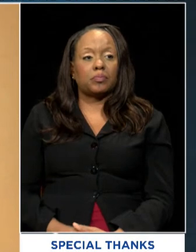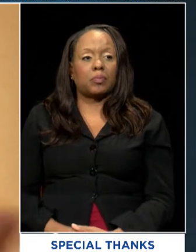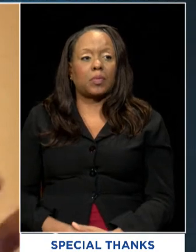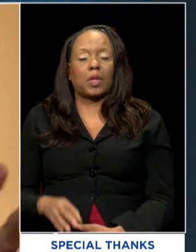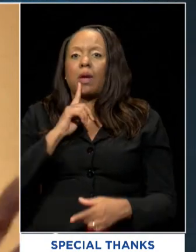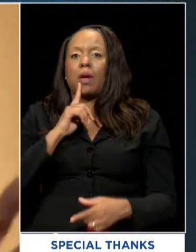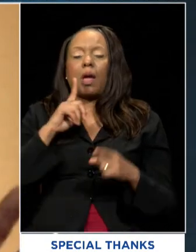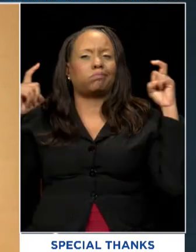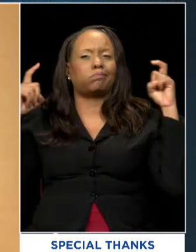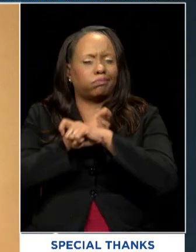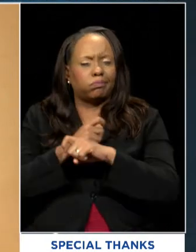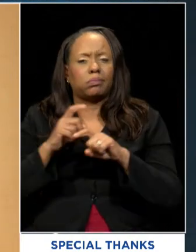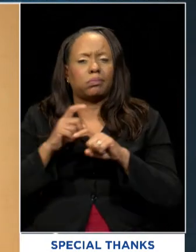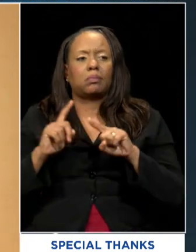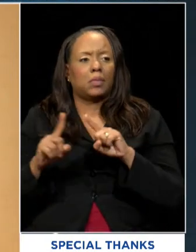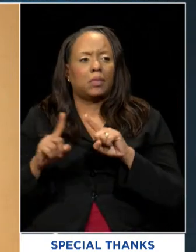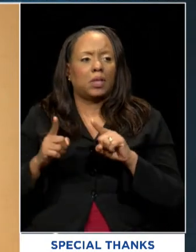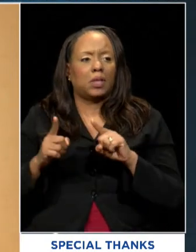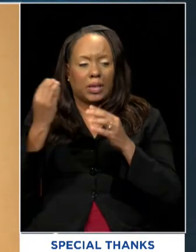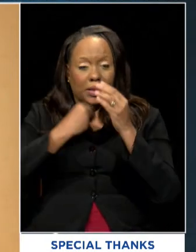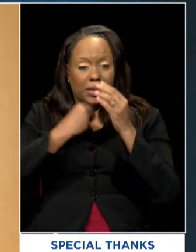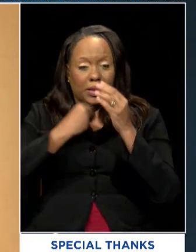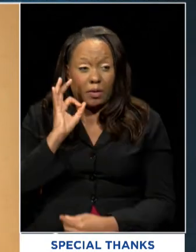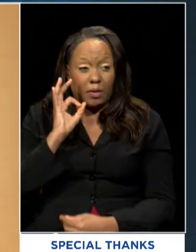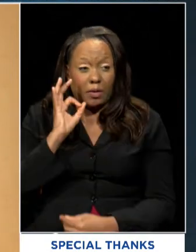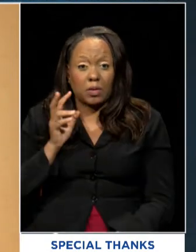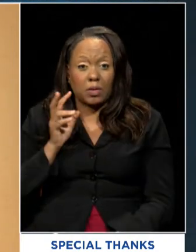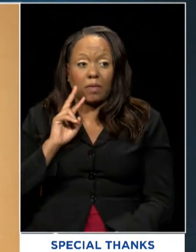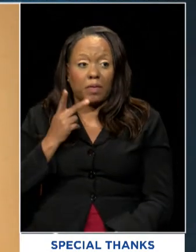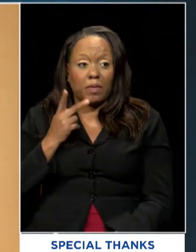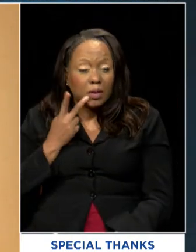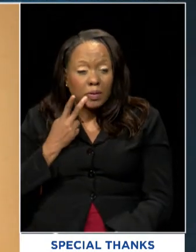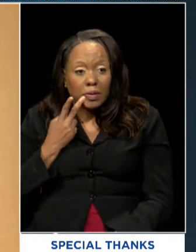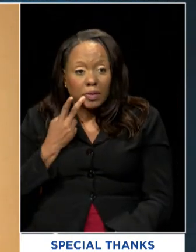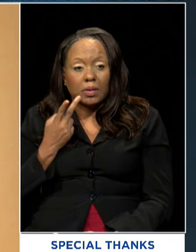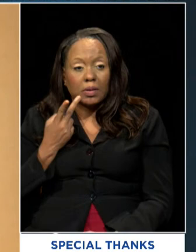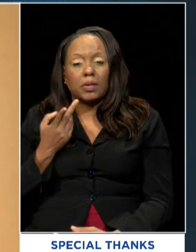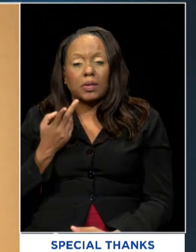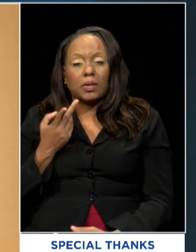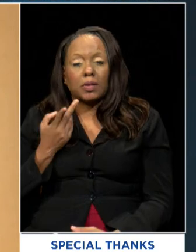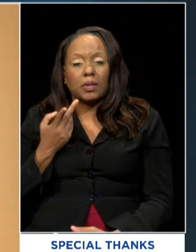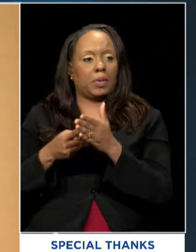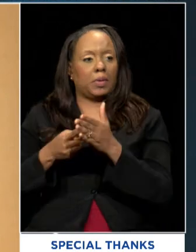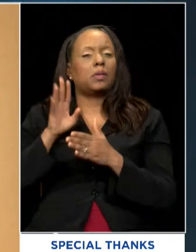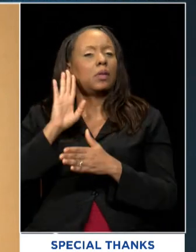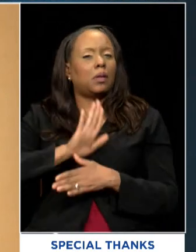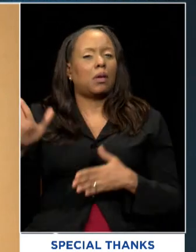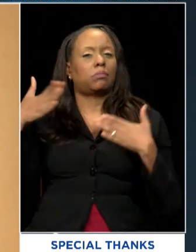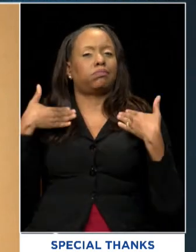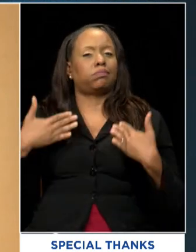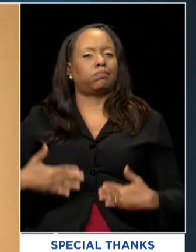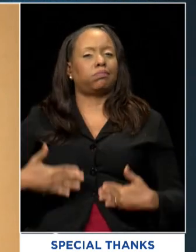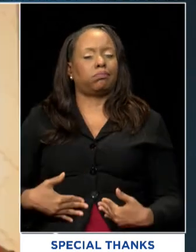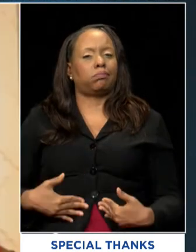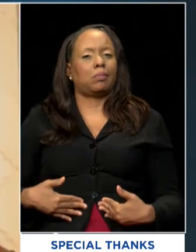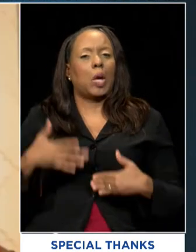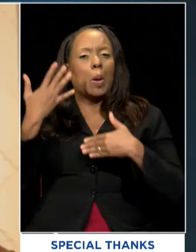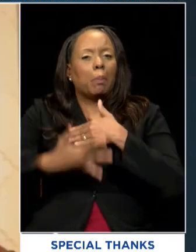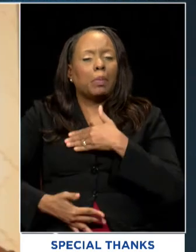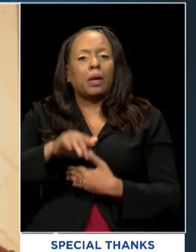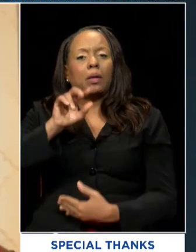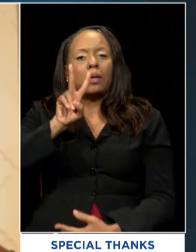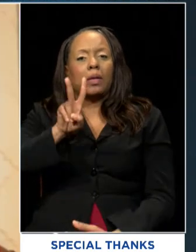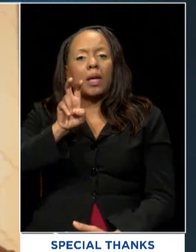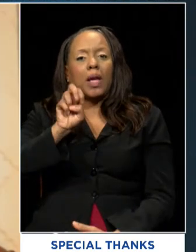complex way of saying eating fruits and vegetables keep your blood vessels and all of that healthy. So unless